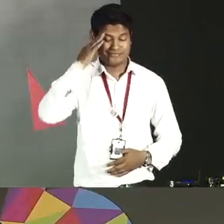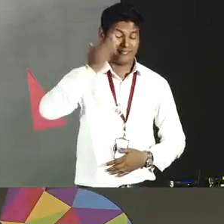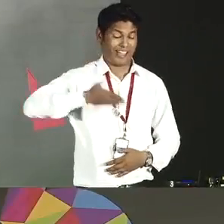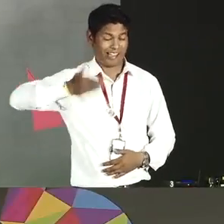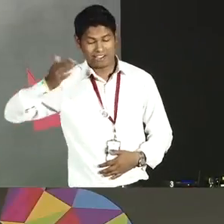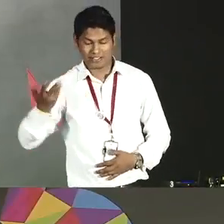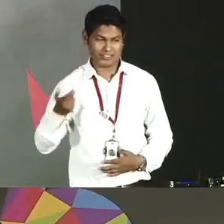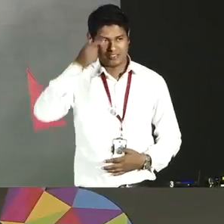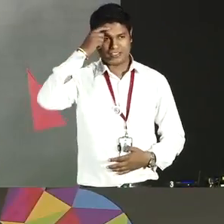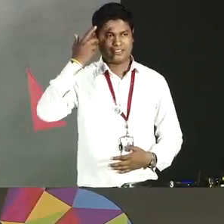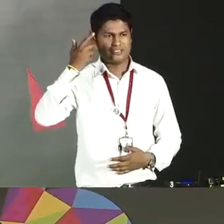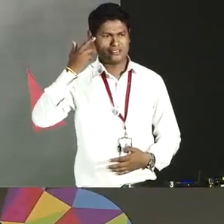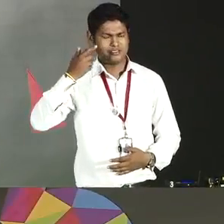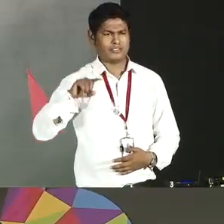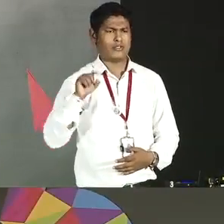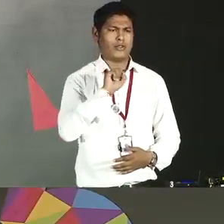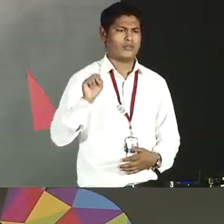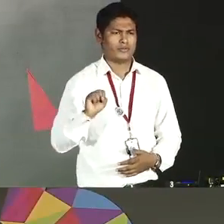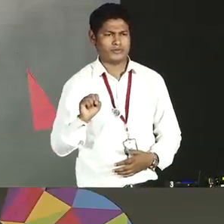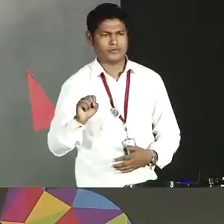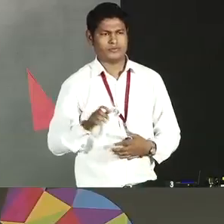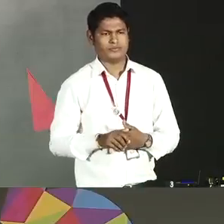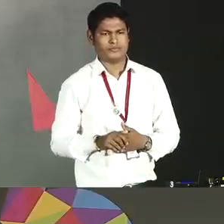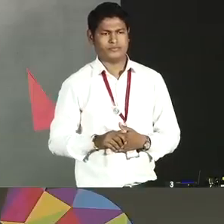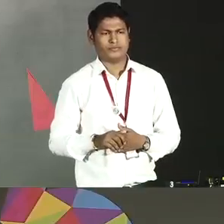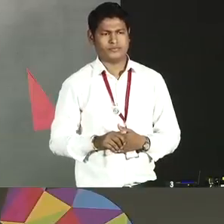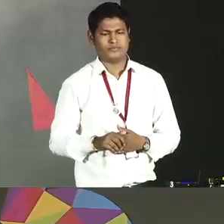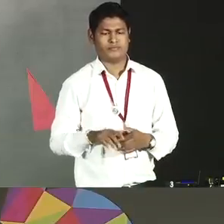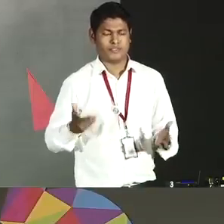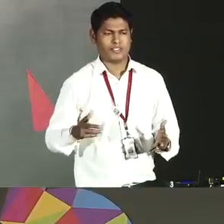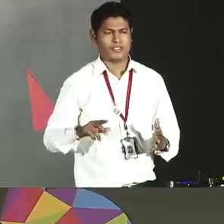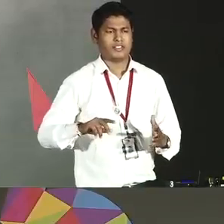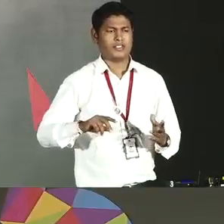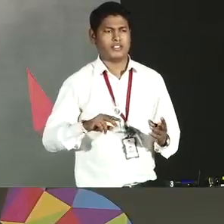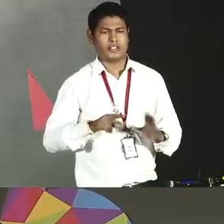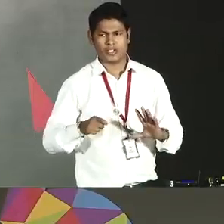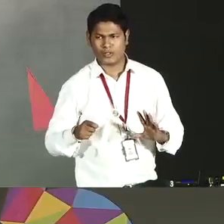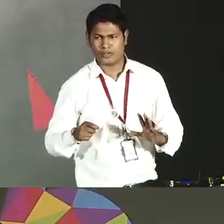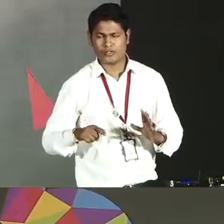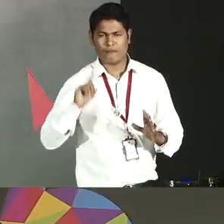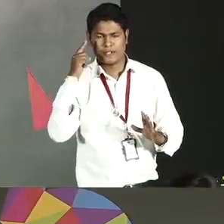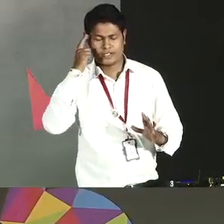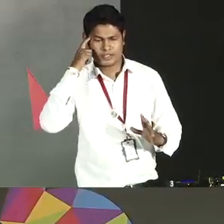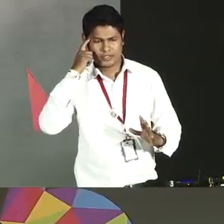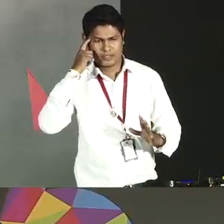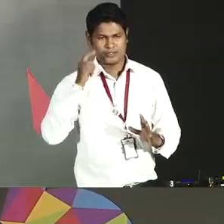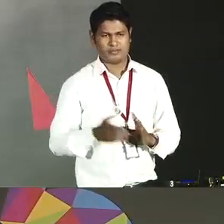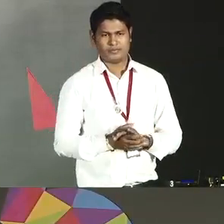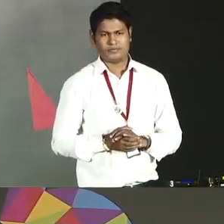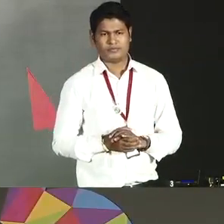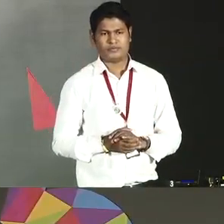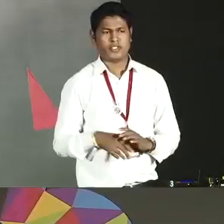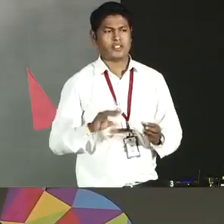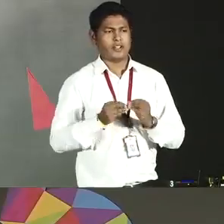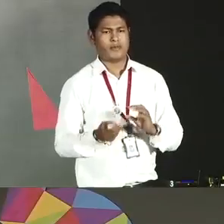ocean. But you know what? Today, we can boil some oceans because we have technology that allows us to do things that looks at huge, huge numbers. And so